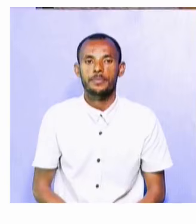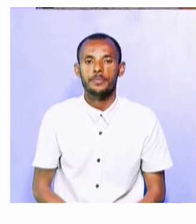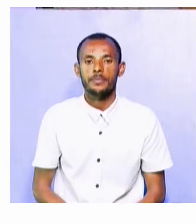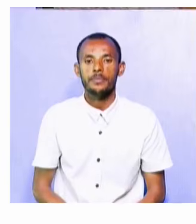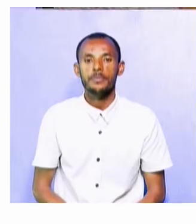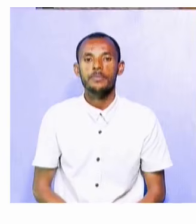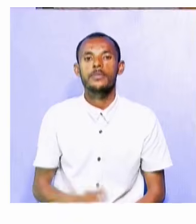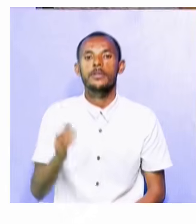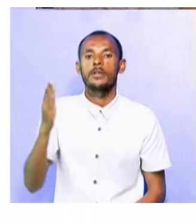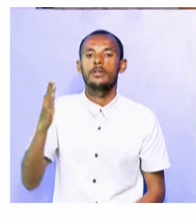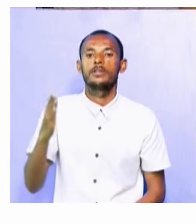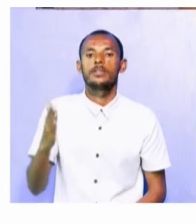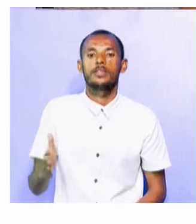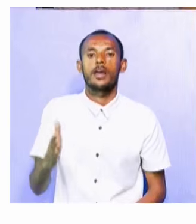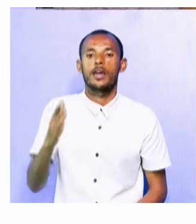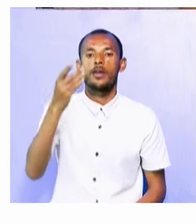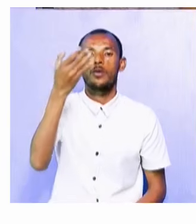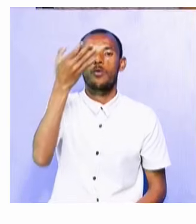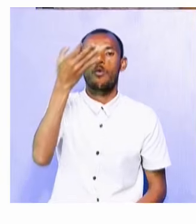the side of